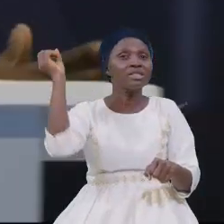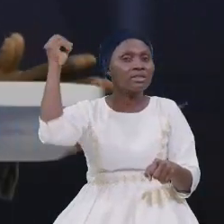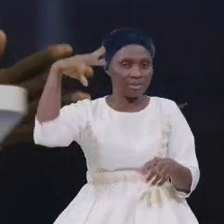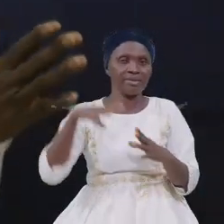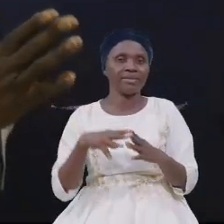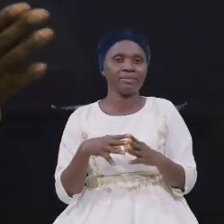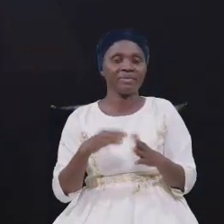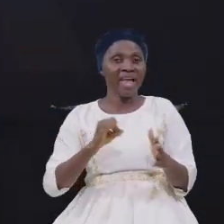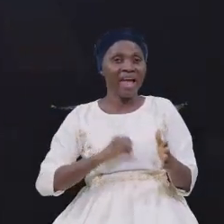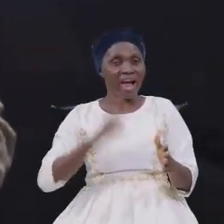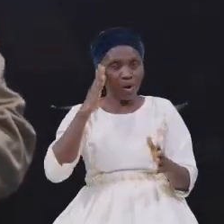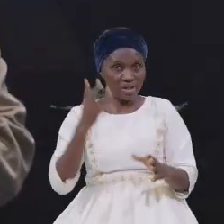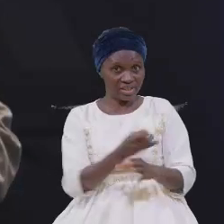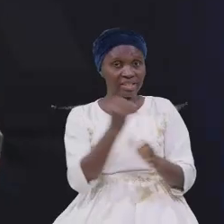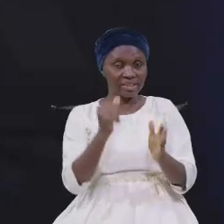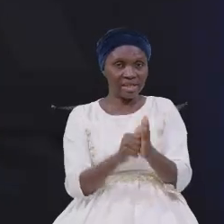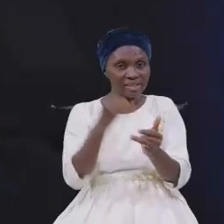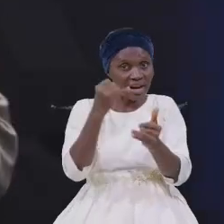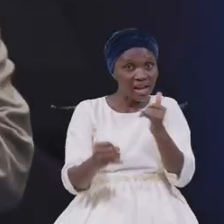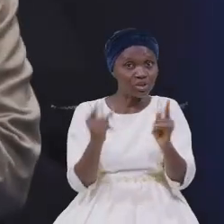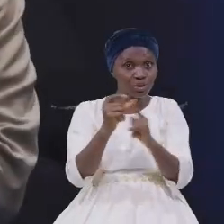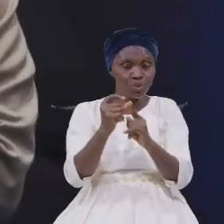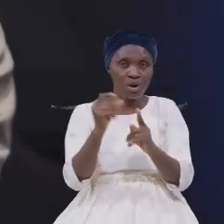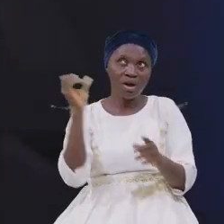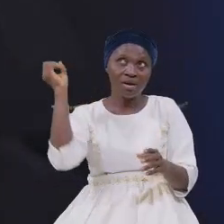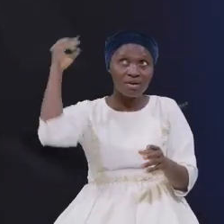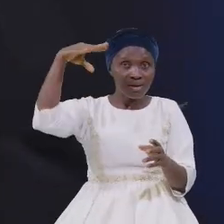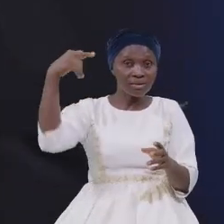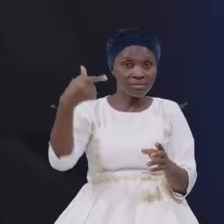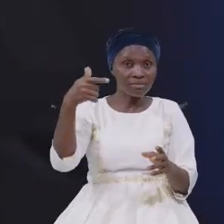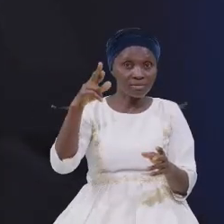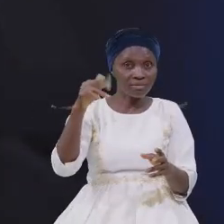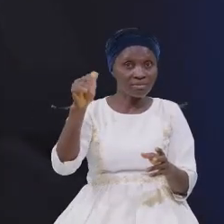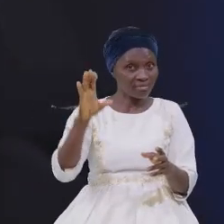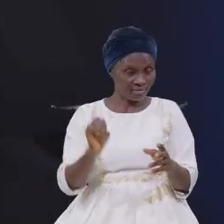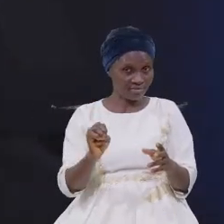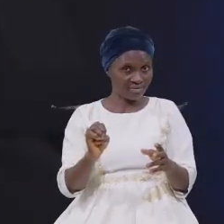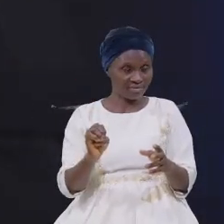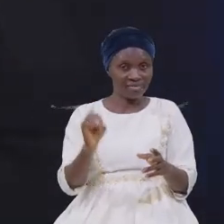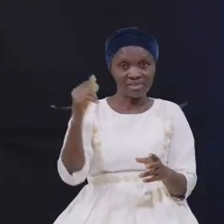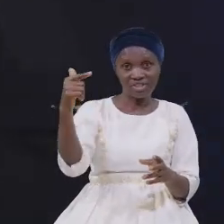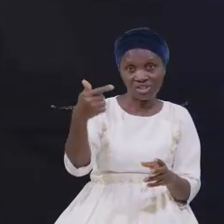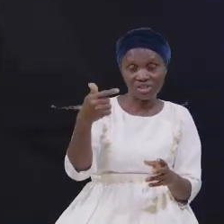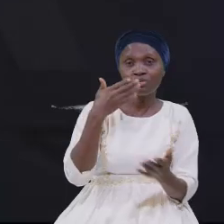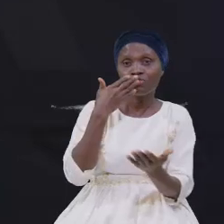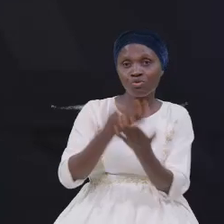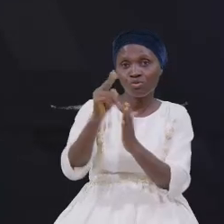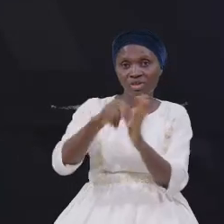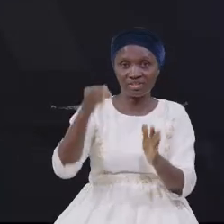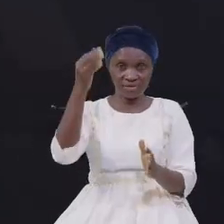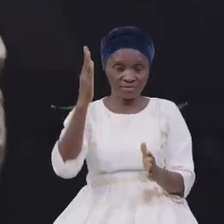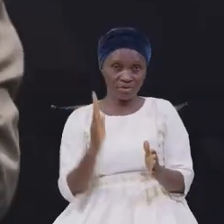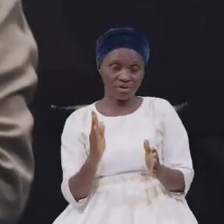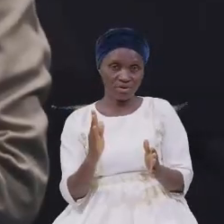last word, grace. What's grace? G is goodness of God through